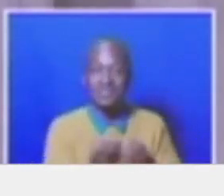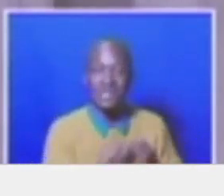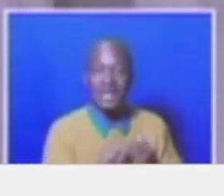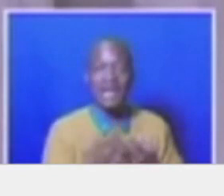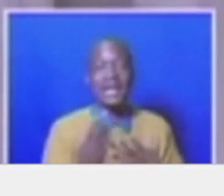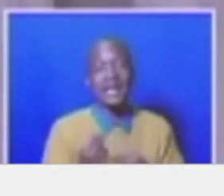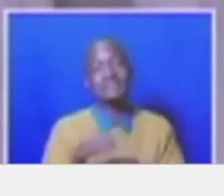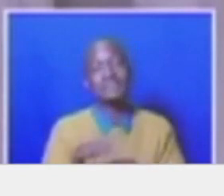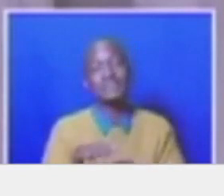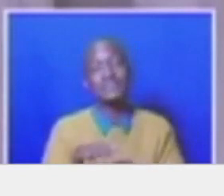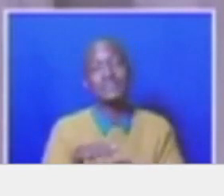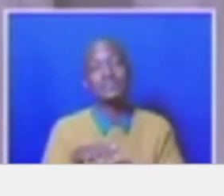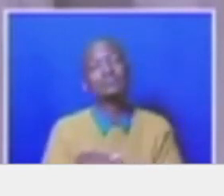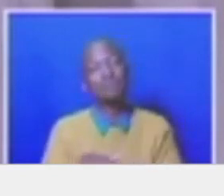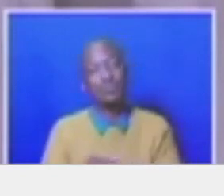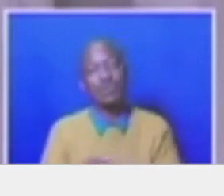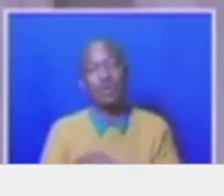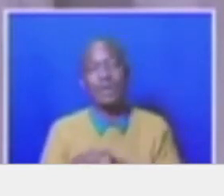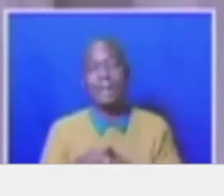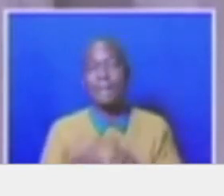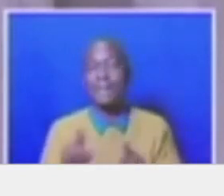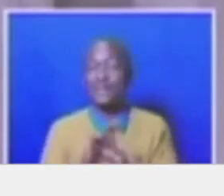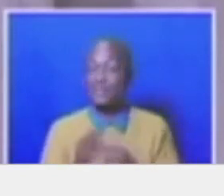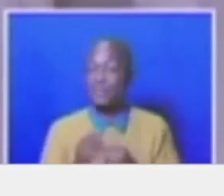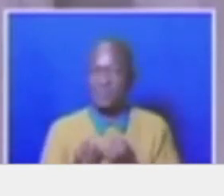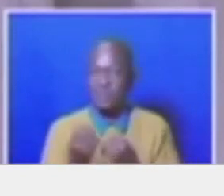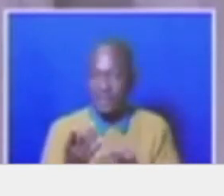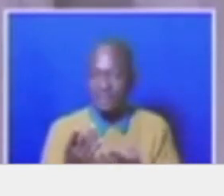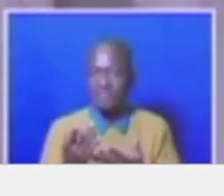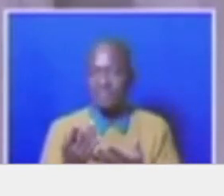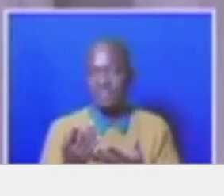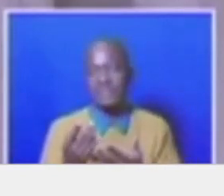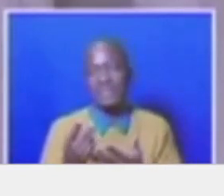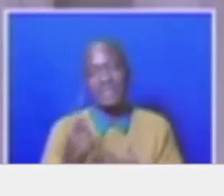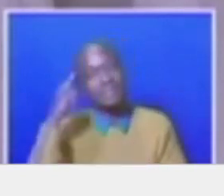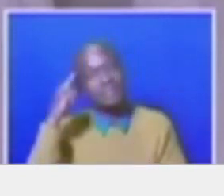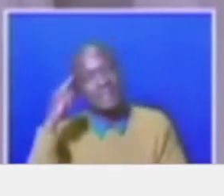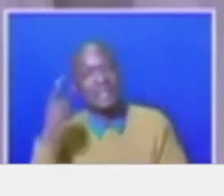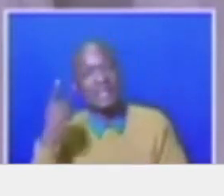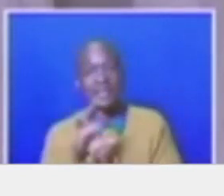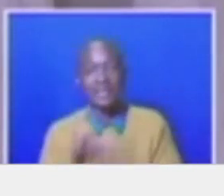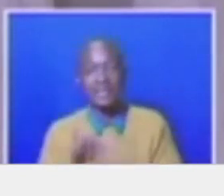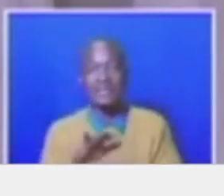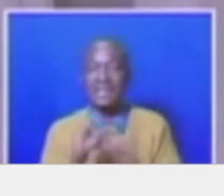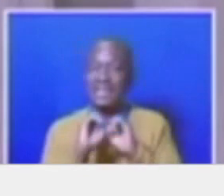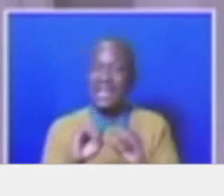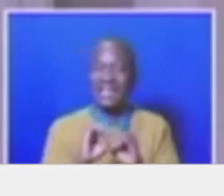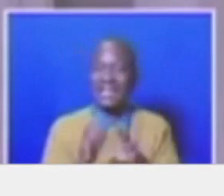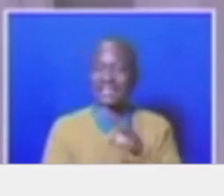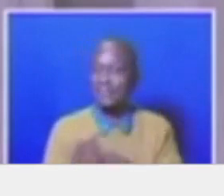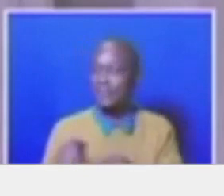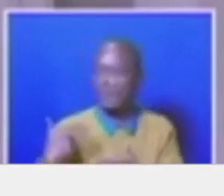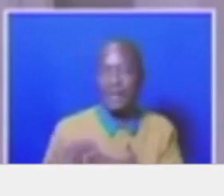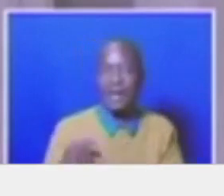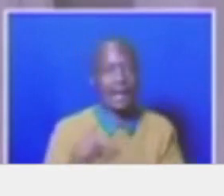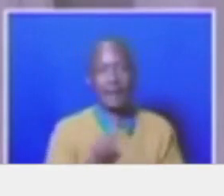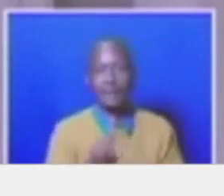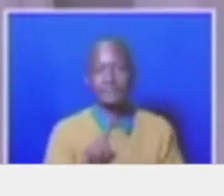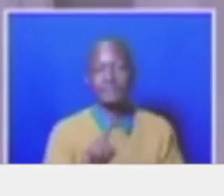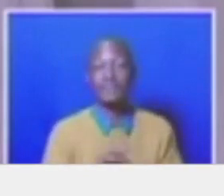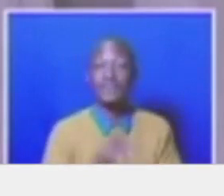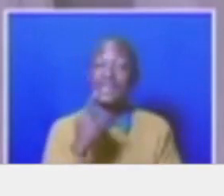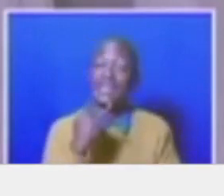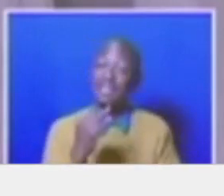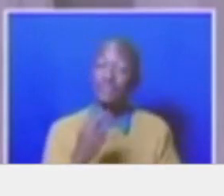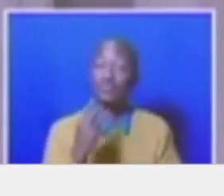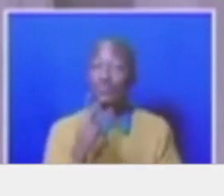But I don't think we should give an impression that nothing has happened. If you look at the figures out there, I